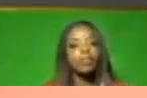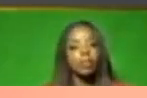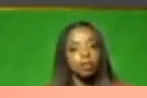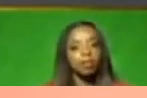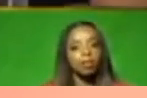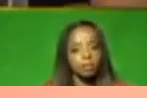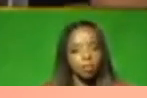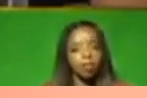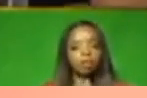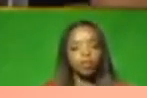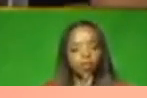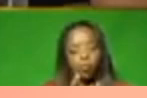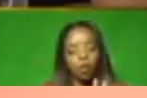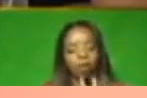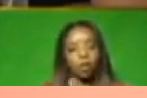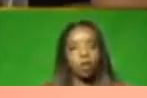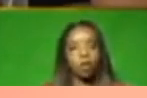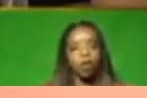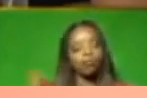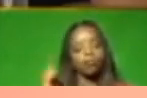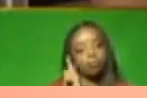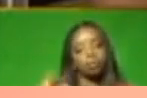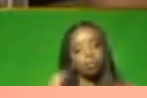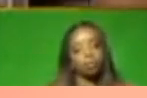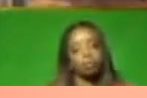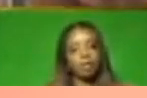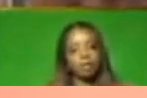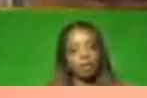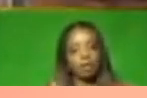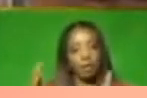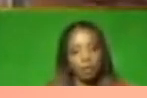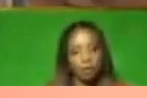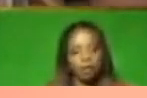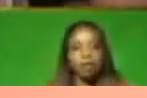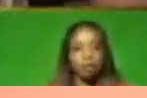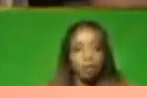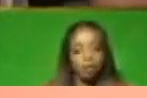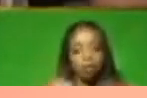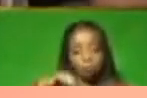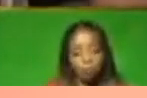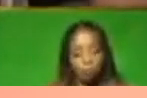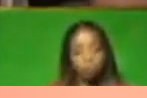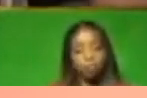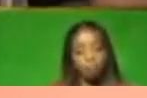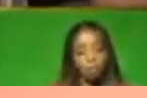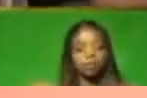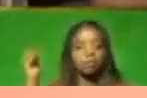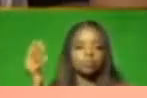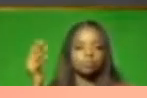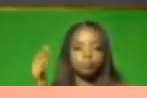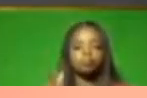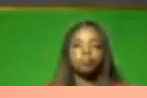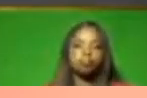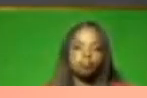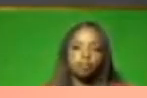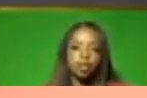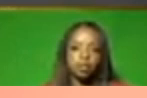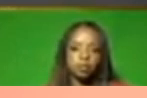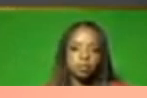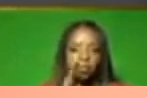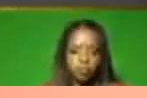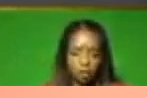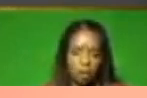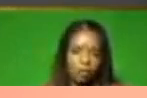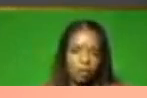traditional leaders, and he will report more when he makes his own input. Traditional leaders